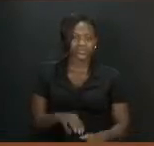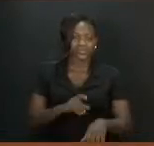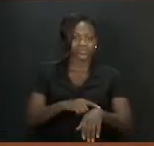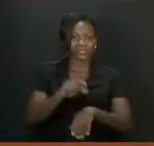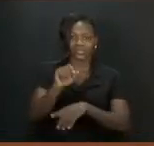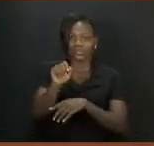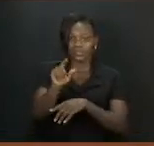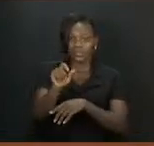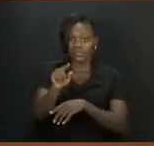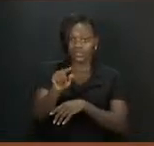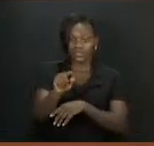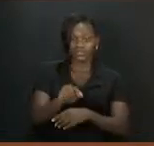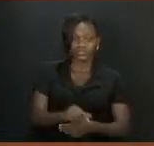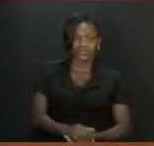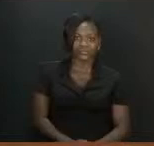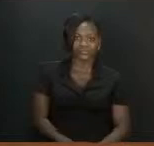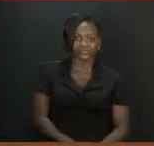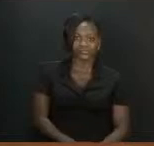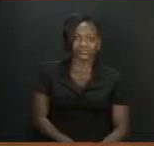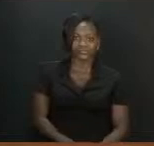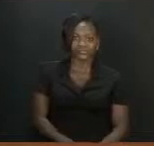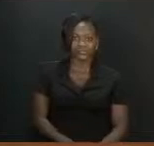11.